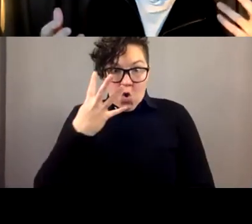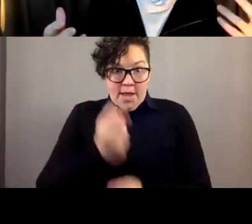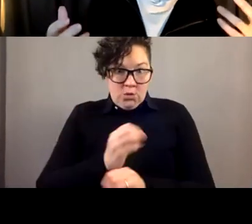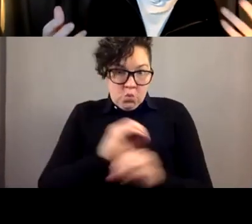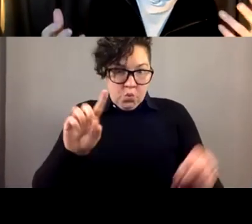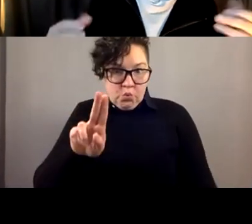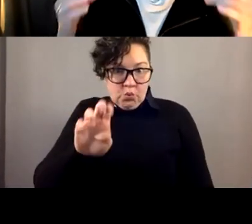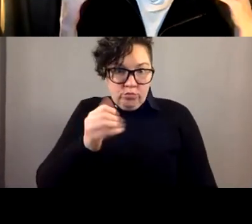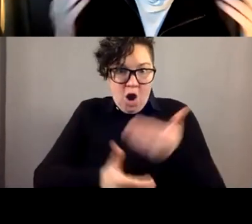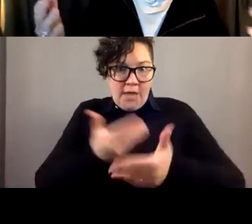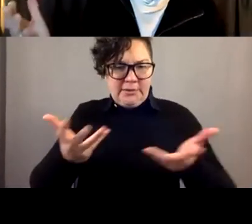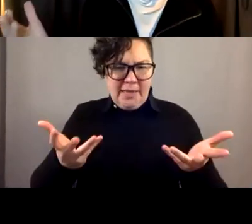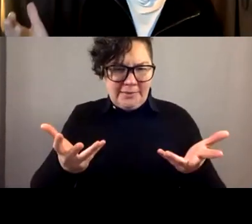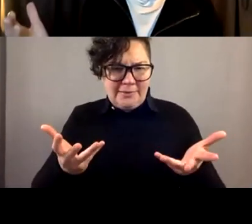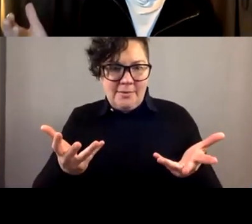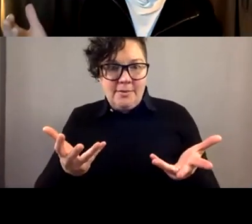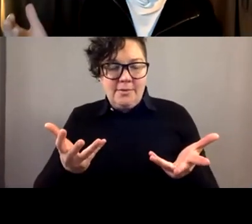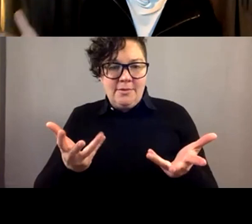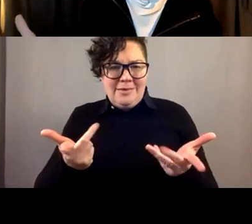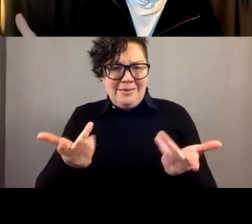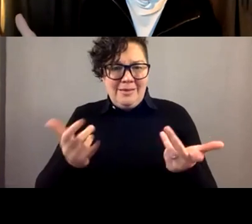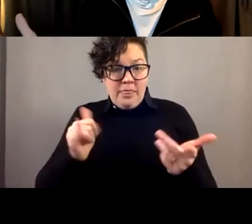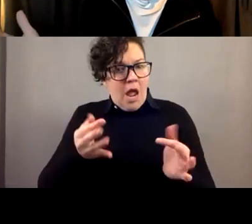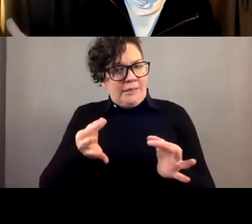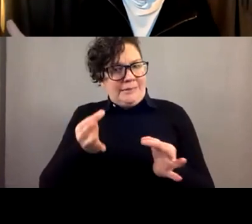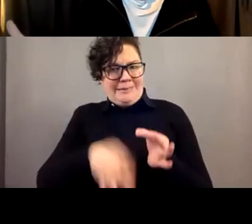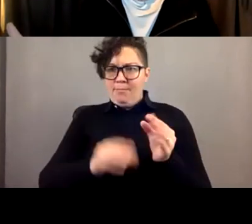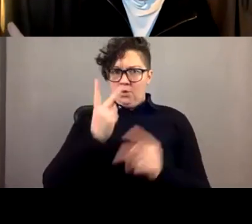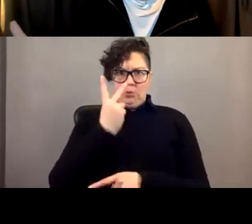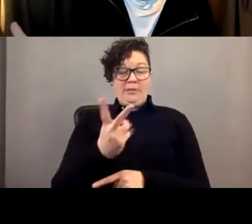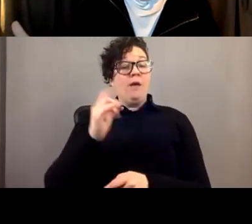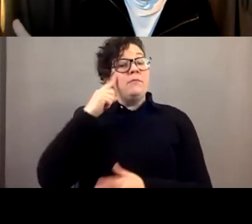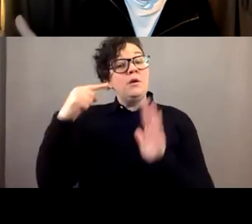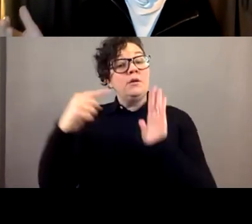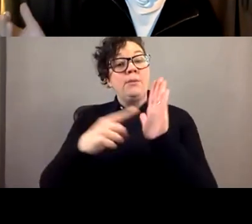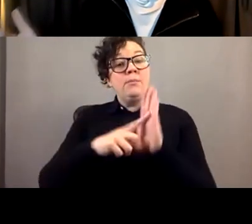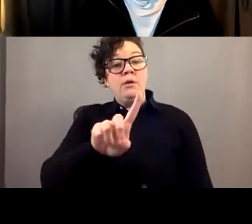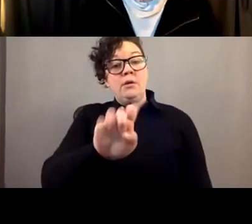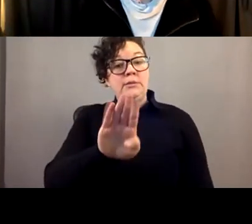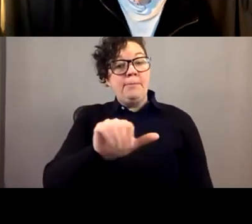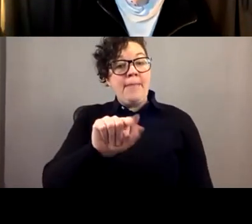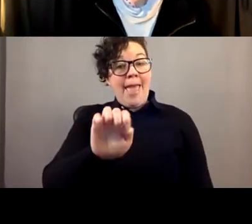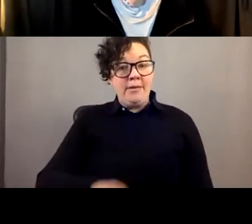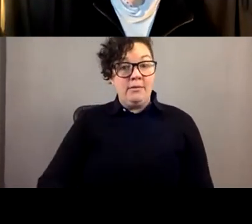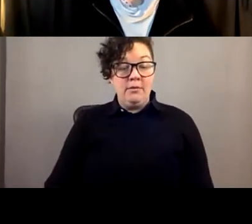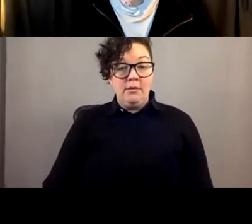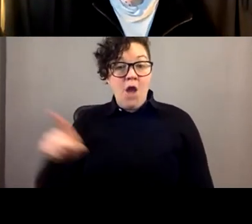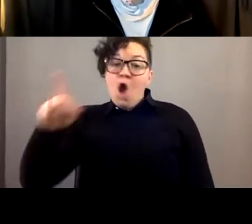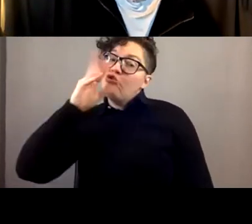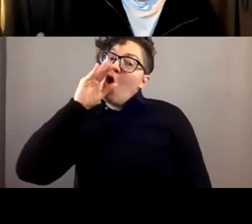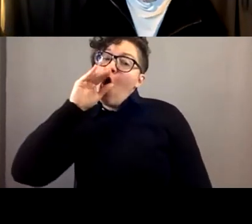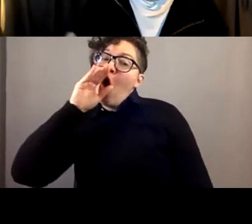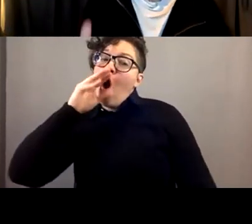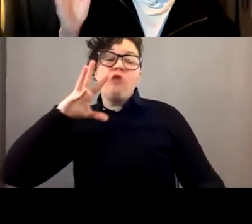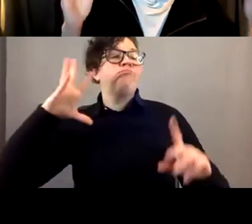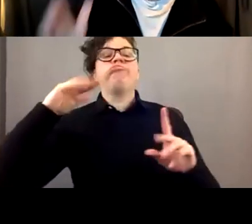was perhaps most, I mean, just in its simplest form, visible in the debates. You know, you have to cut off somebody's microphone sometime. You